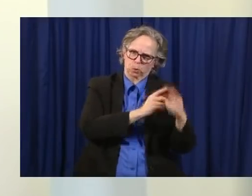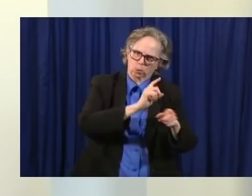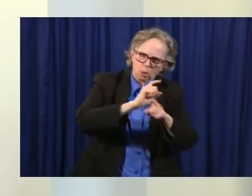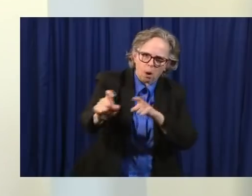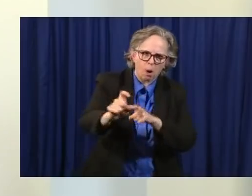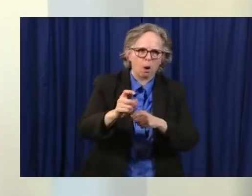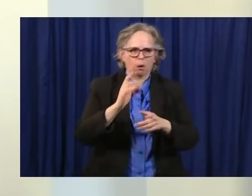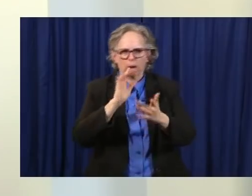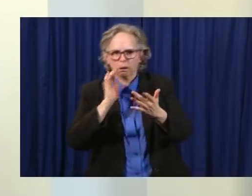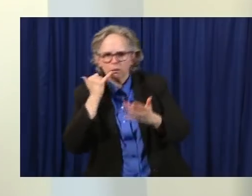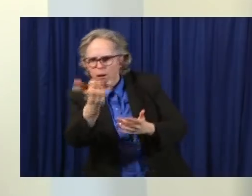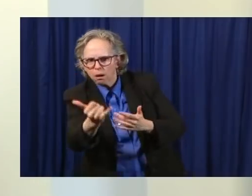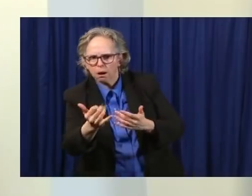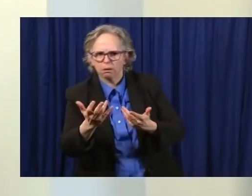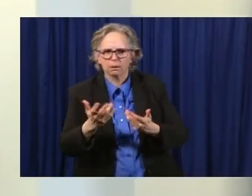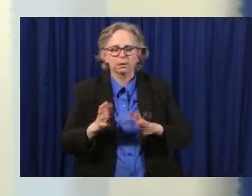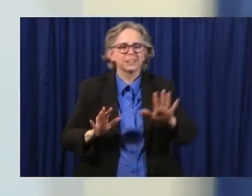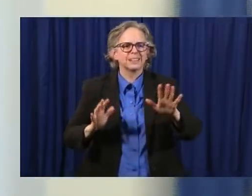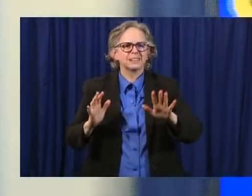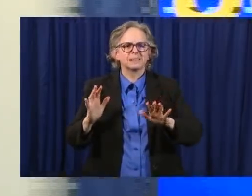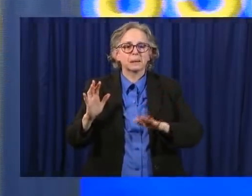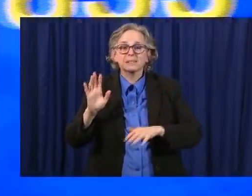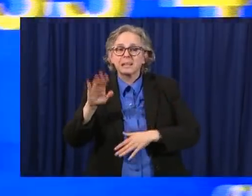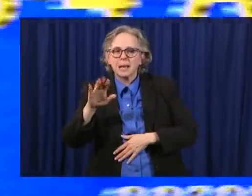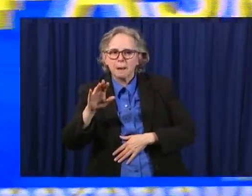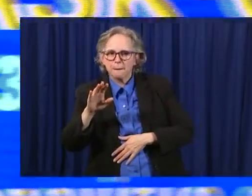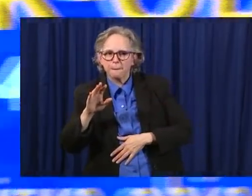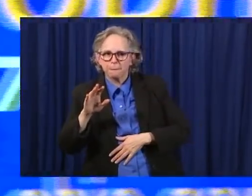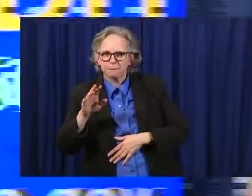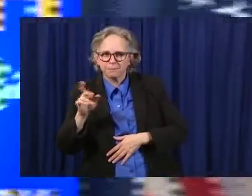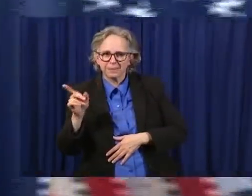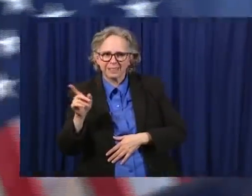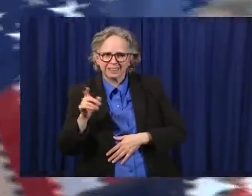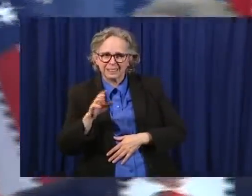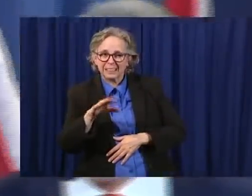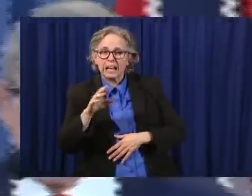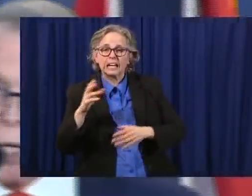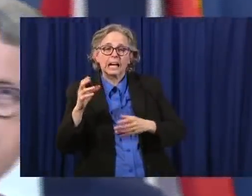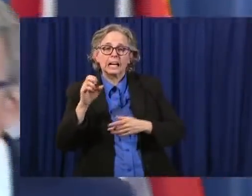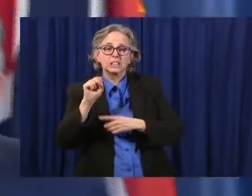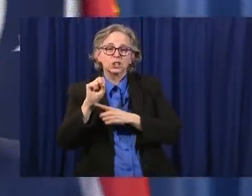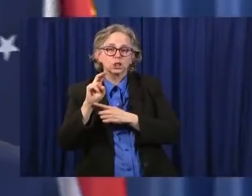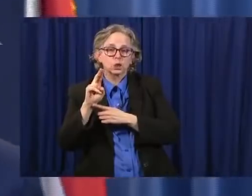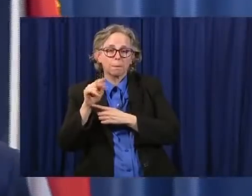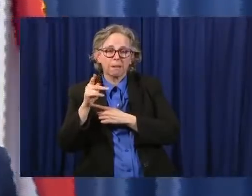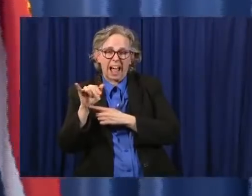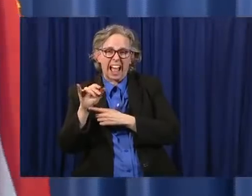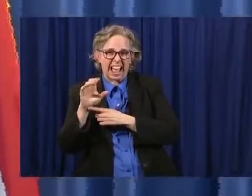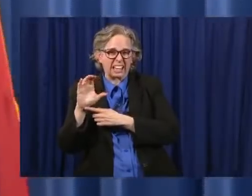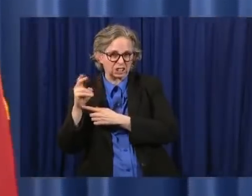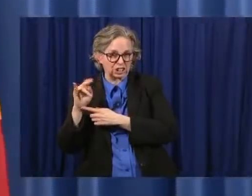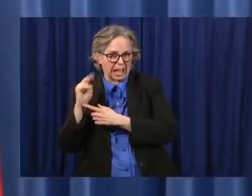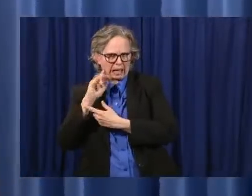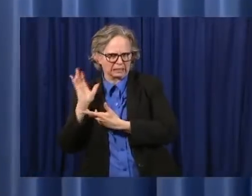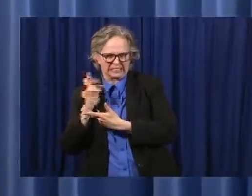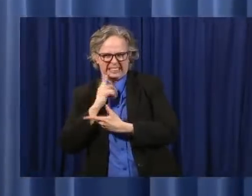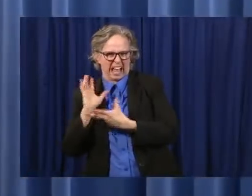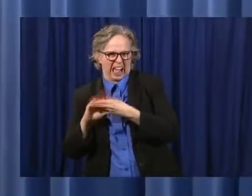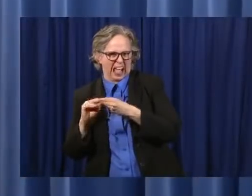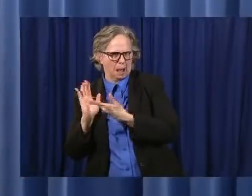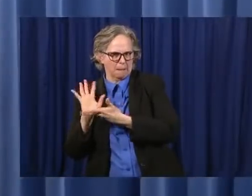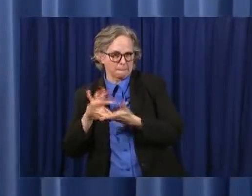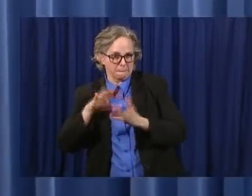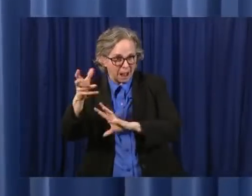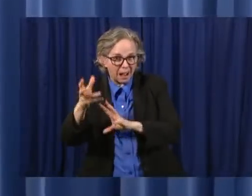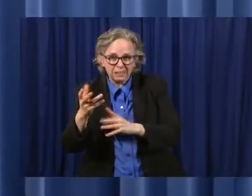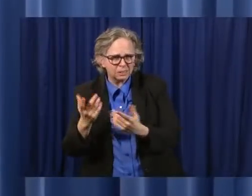procedures. And Ben, you know, as Dr. Atkins said, the supply chains are a mess, and so it certainly is